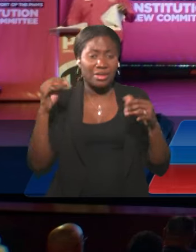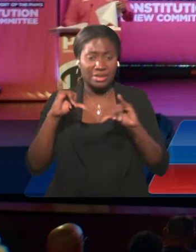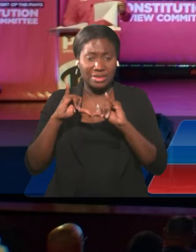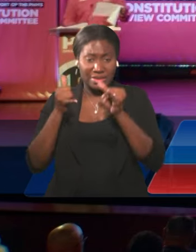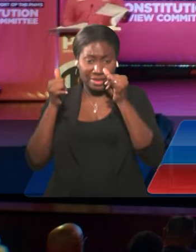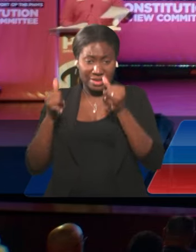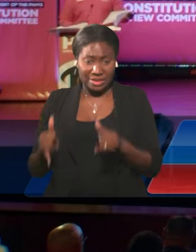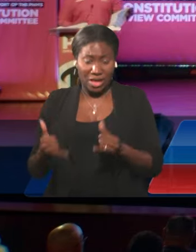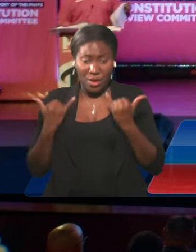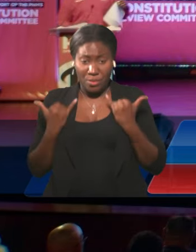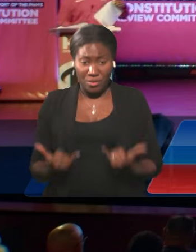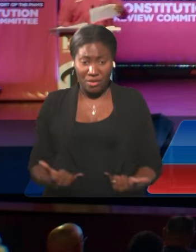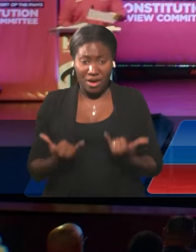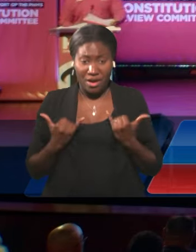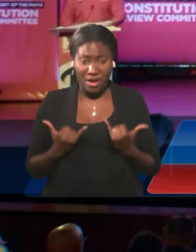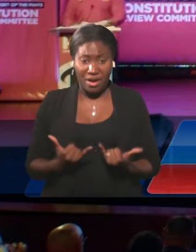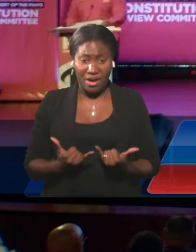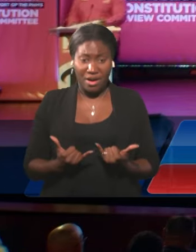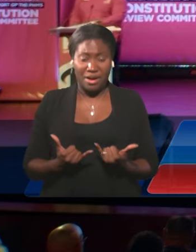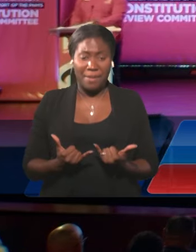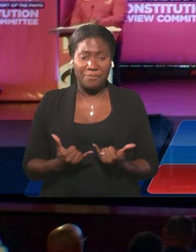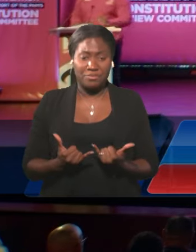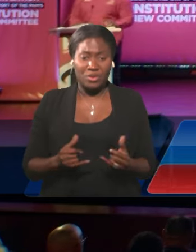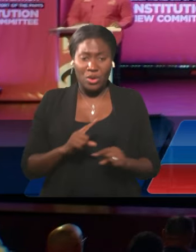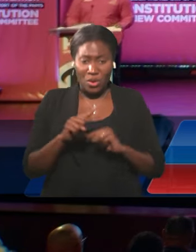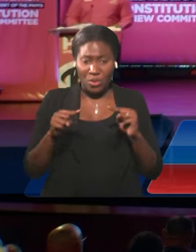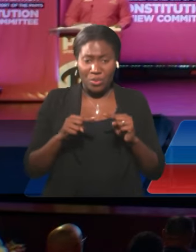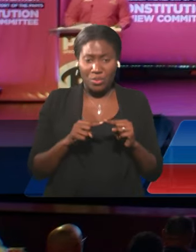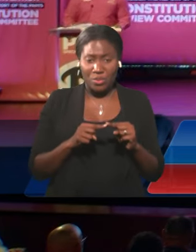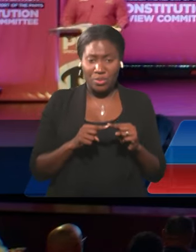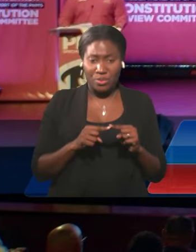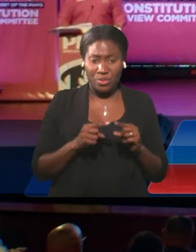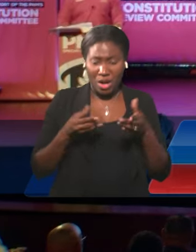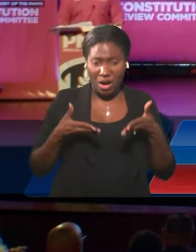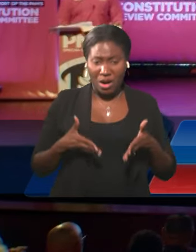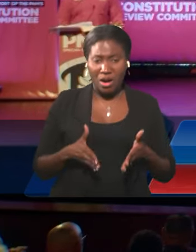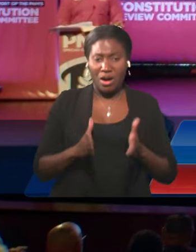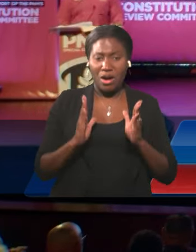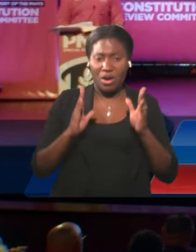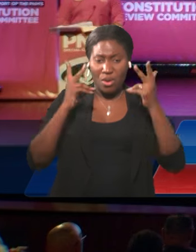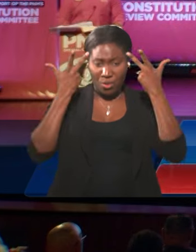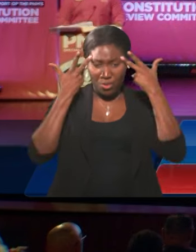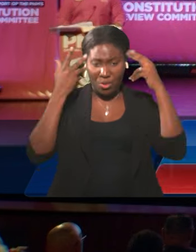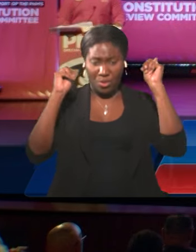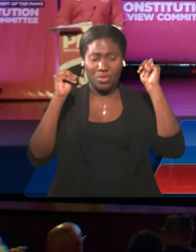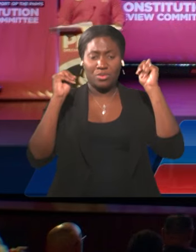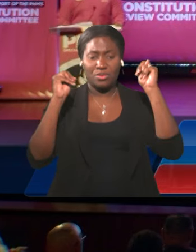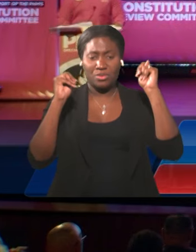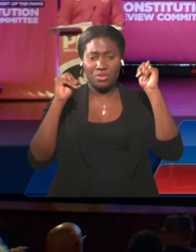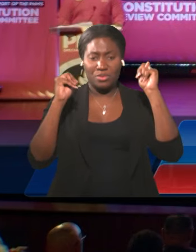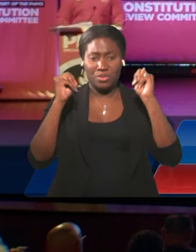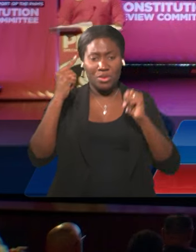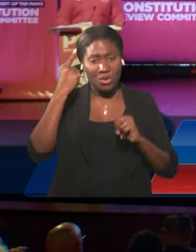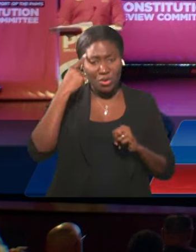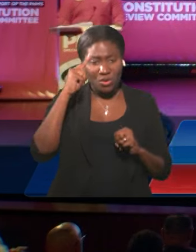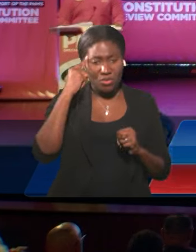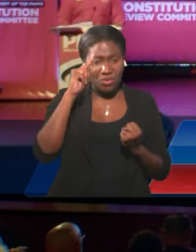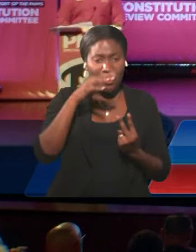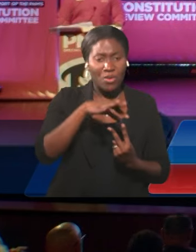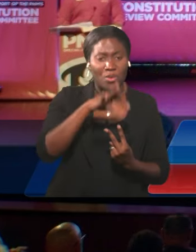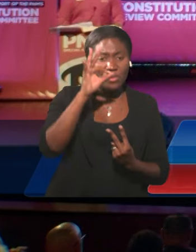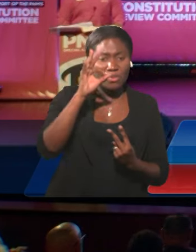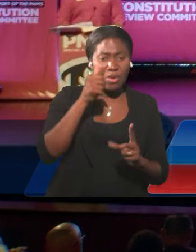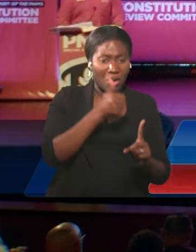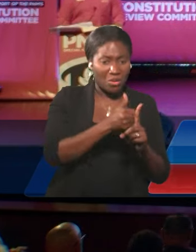as it exists now, leaving that date with the Honorable Prime